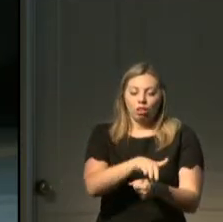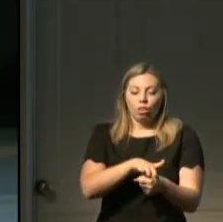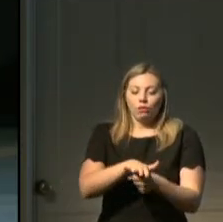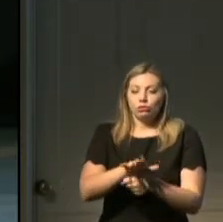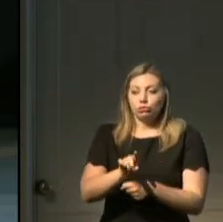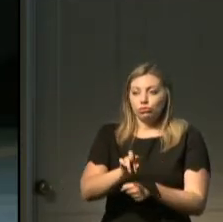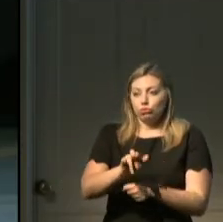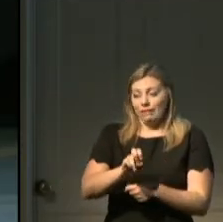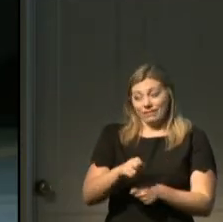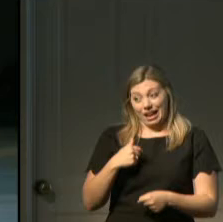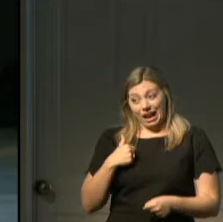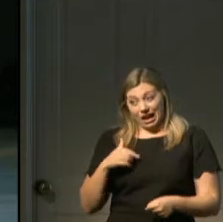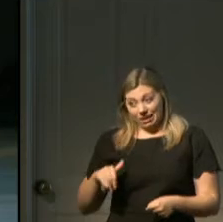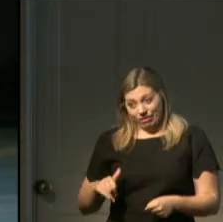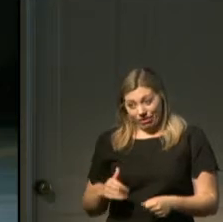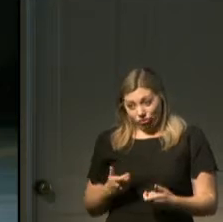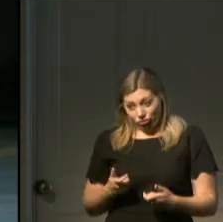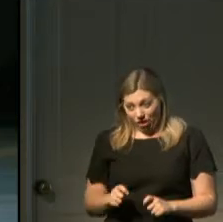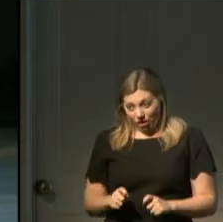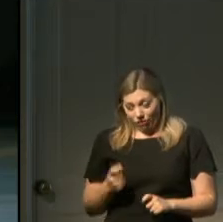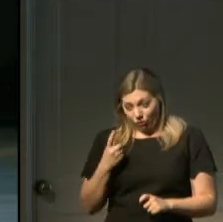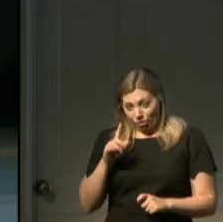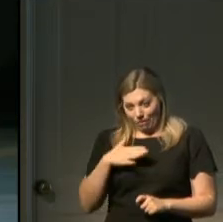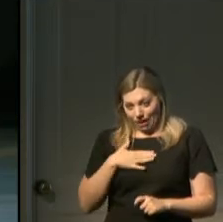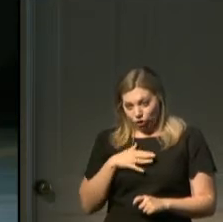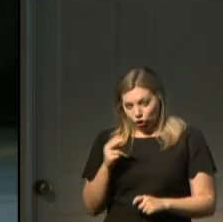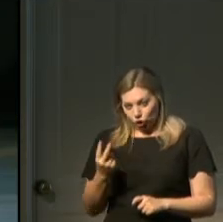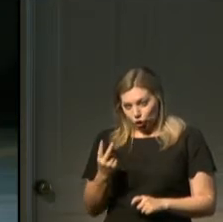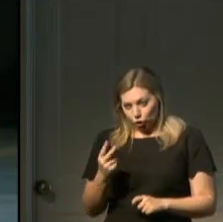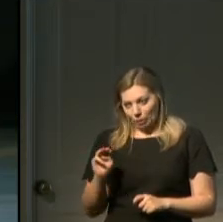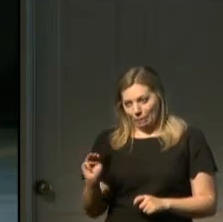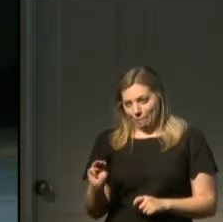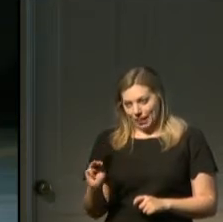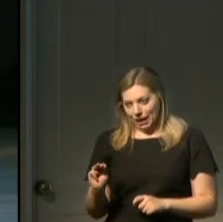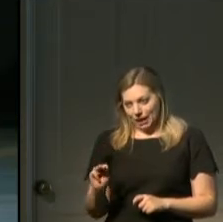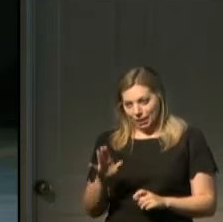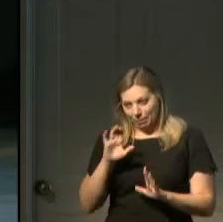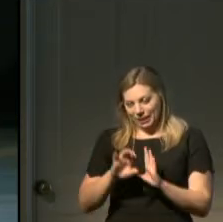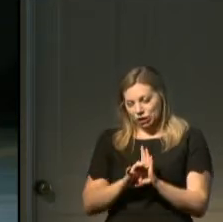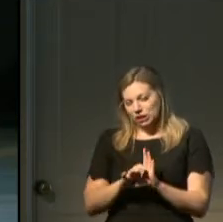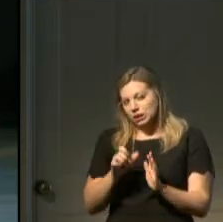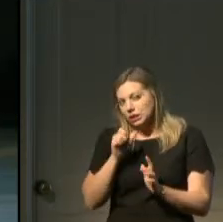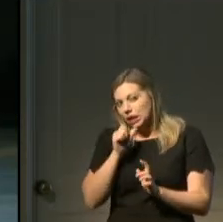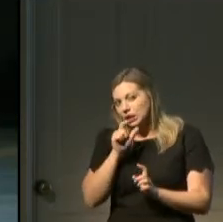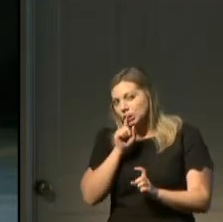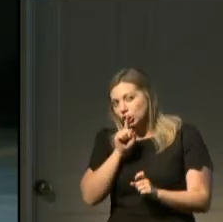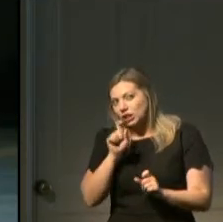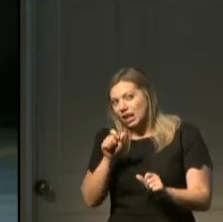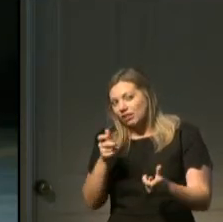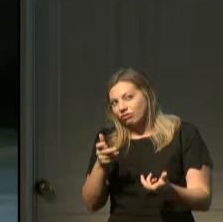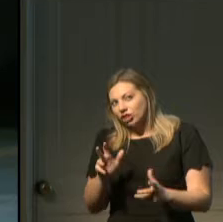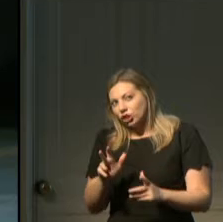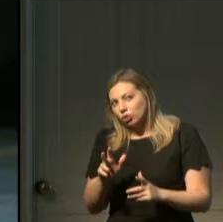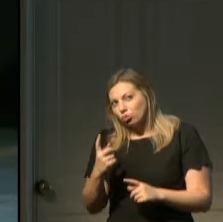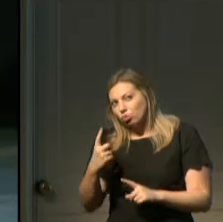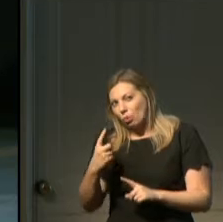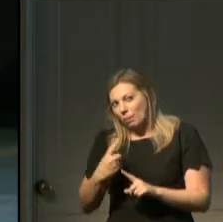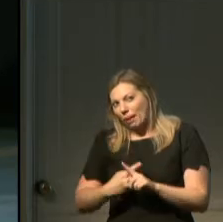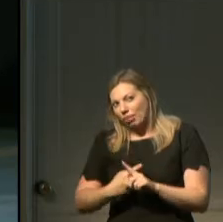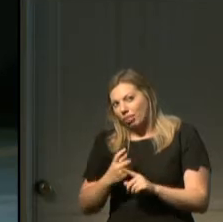drive. I haven't tried that with my 2 million photographs. I'm not sure that that would actually complete within a month or anything like that,